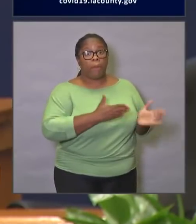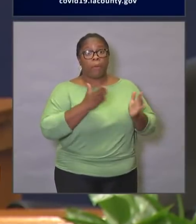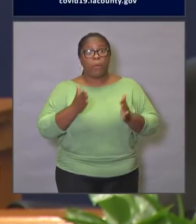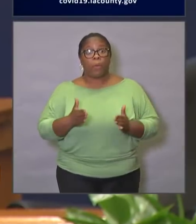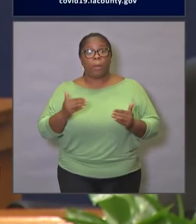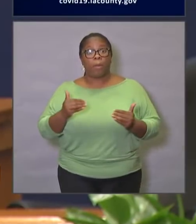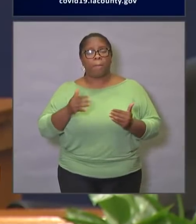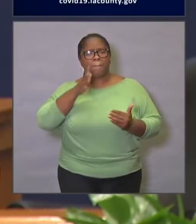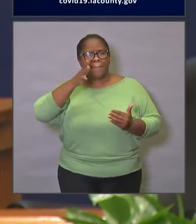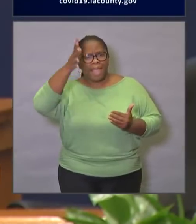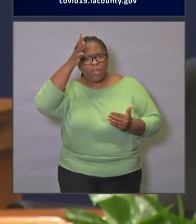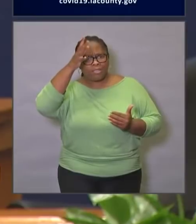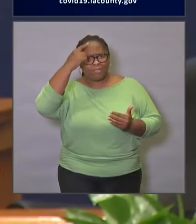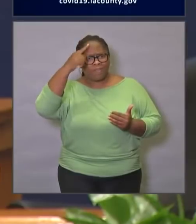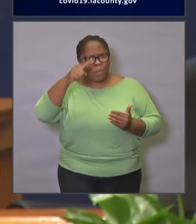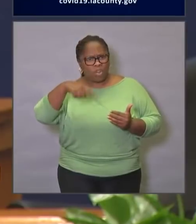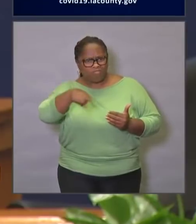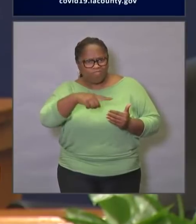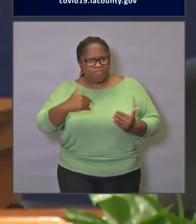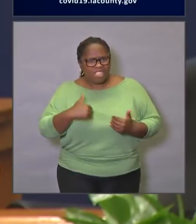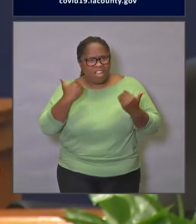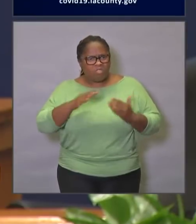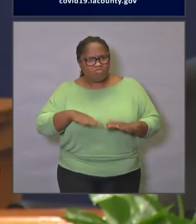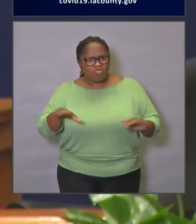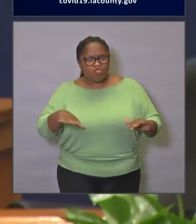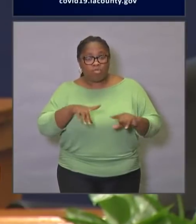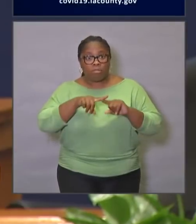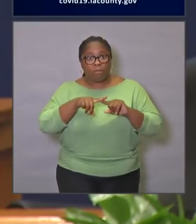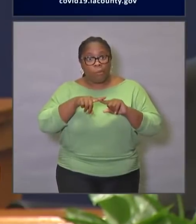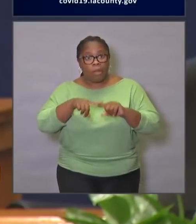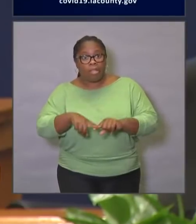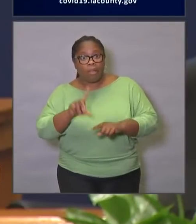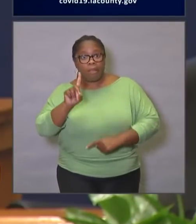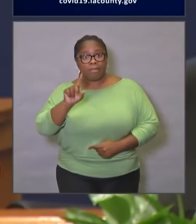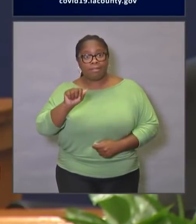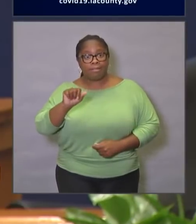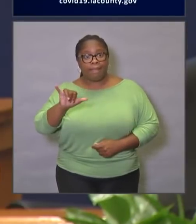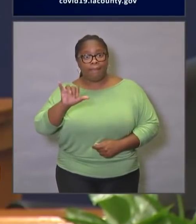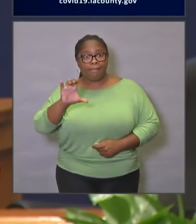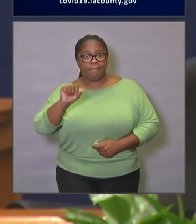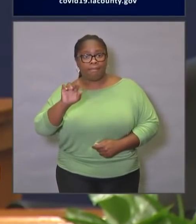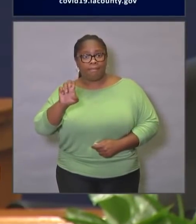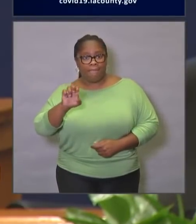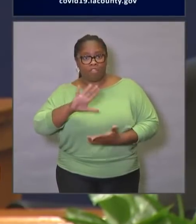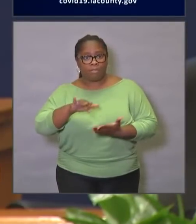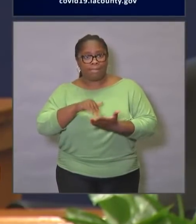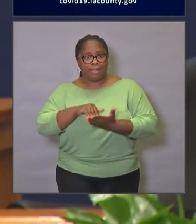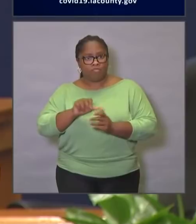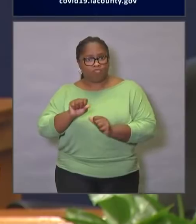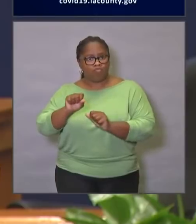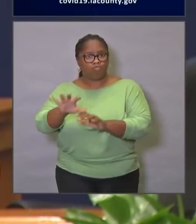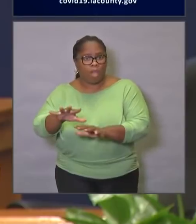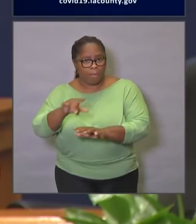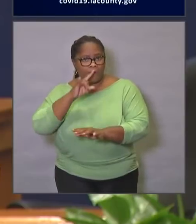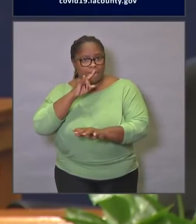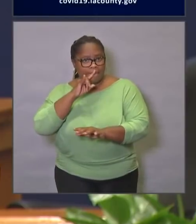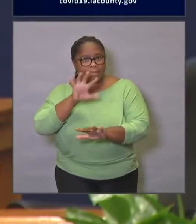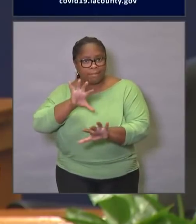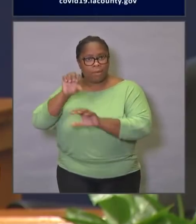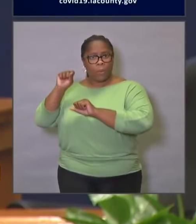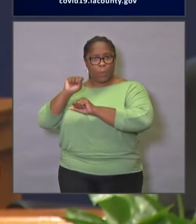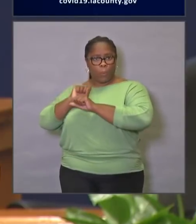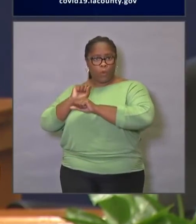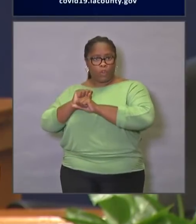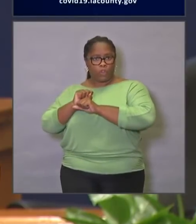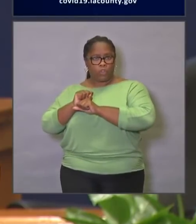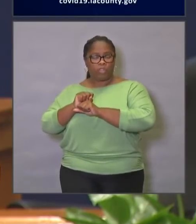younger children who are relying on daycare centers to care for their young children while they're at work. I'm pleased to announce that the board